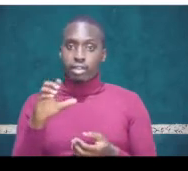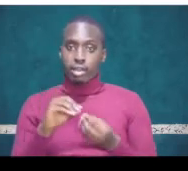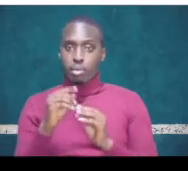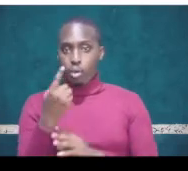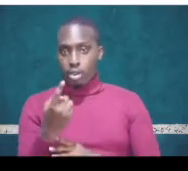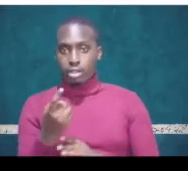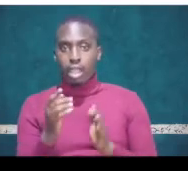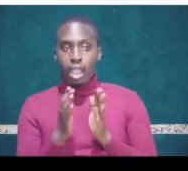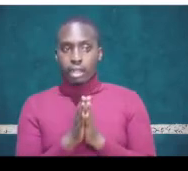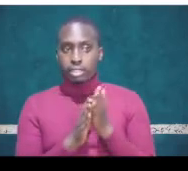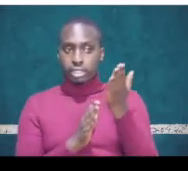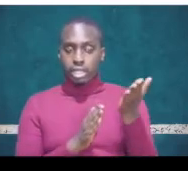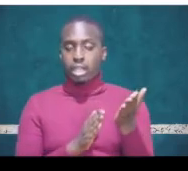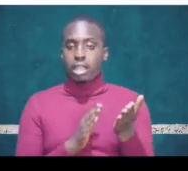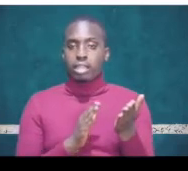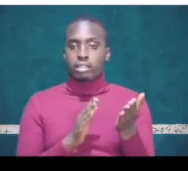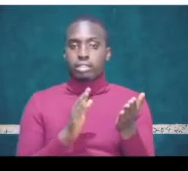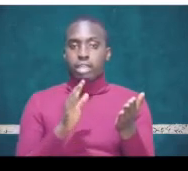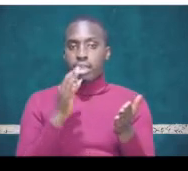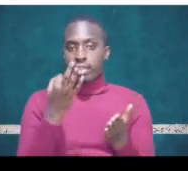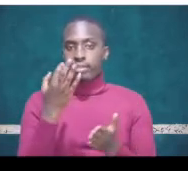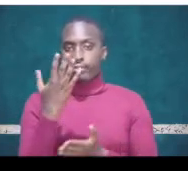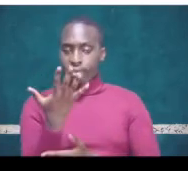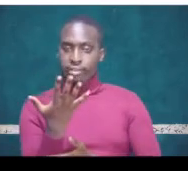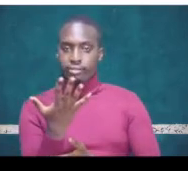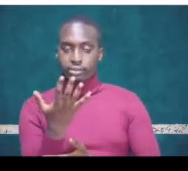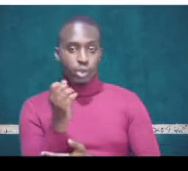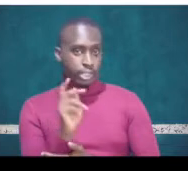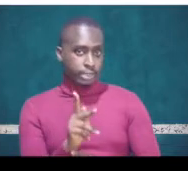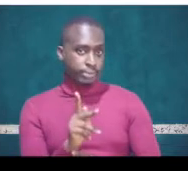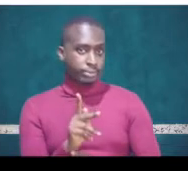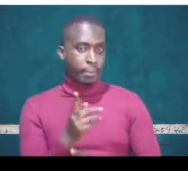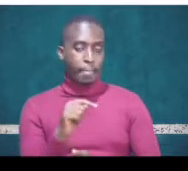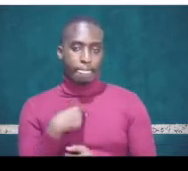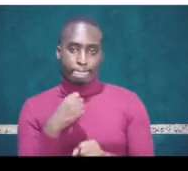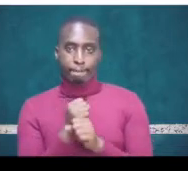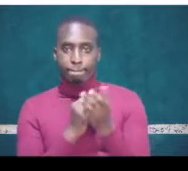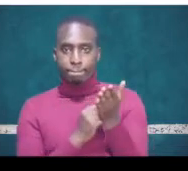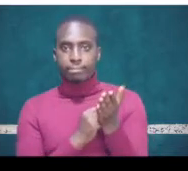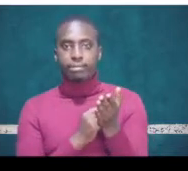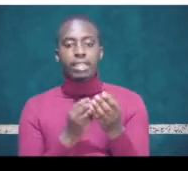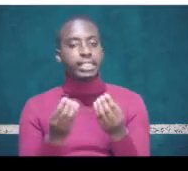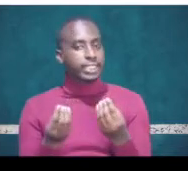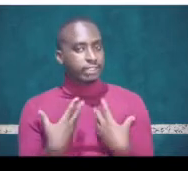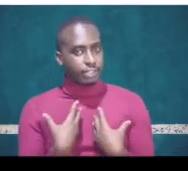the balance is at this 35. Okay? So let's do that.